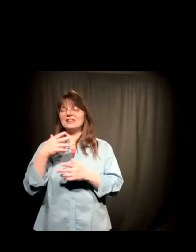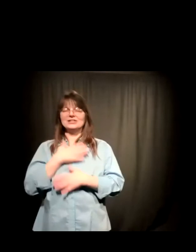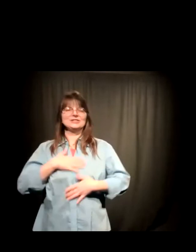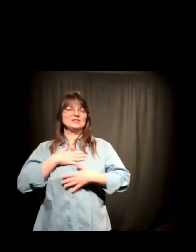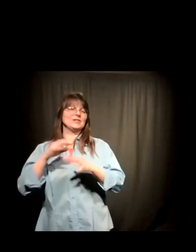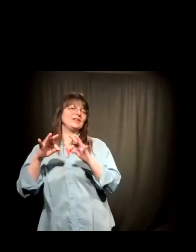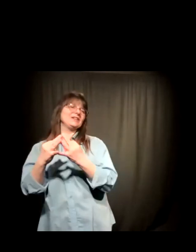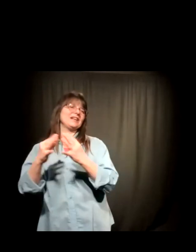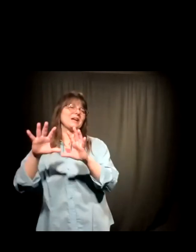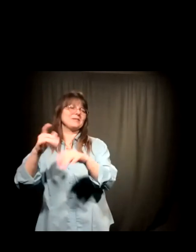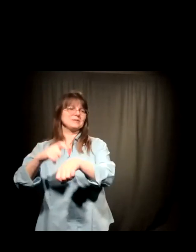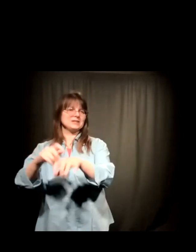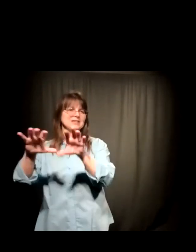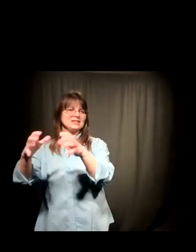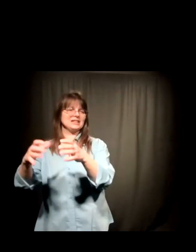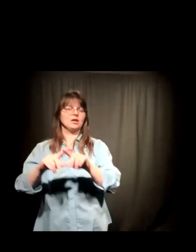marriage.